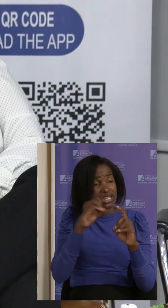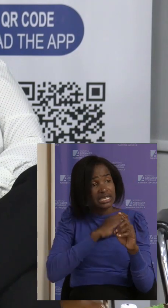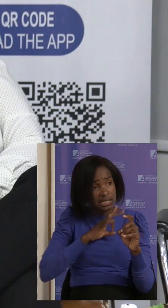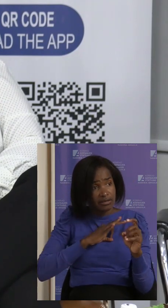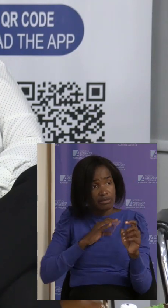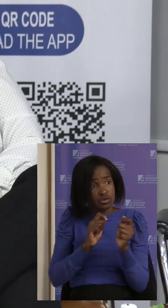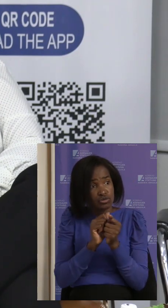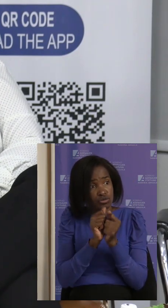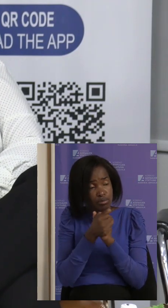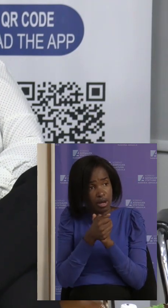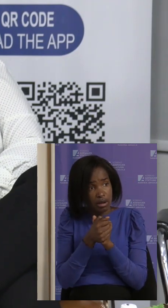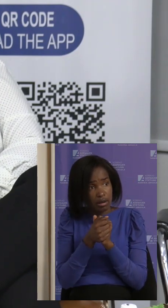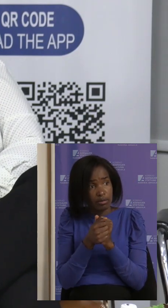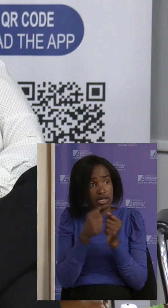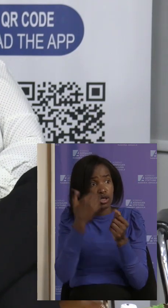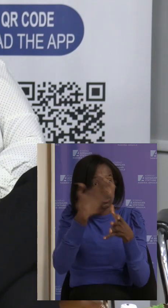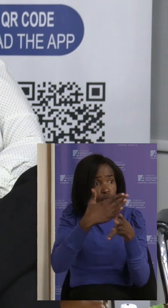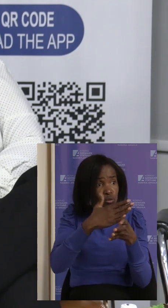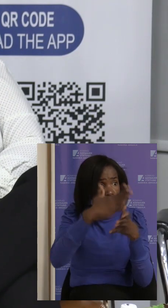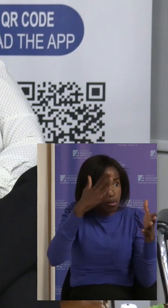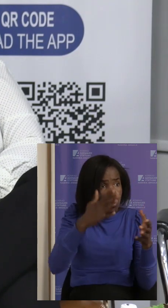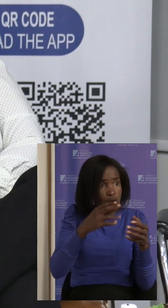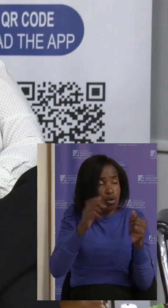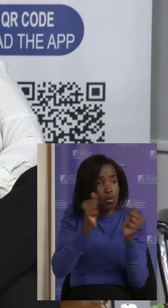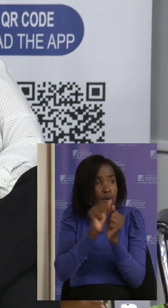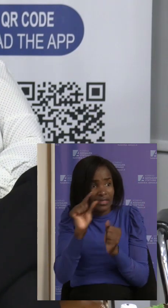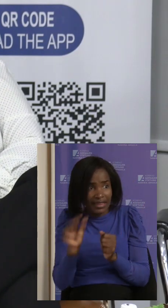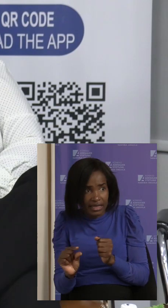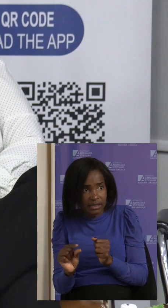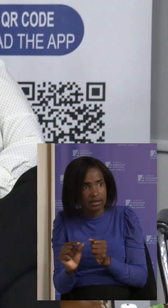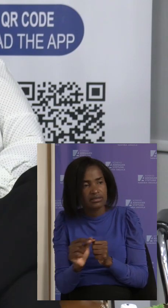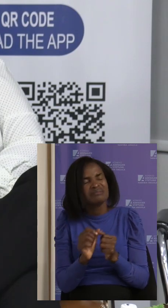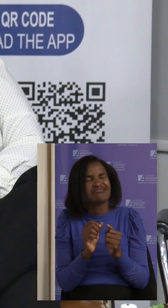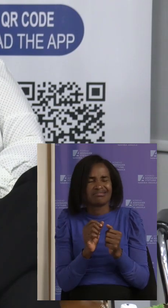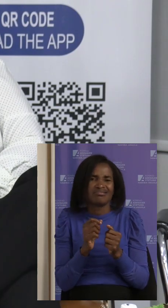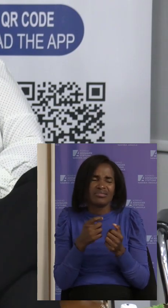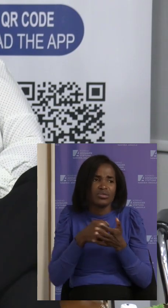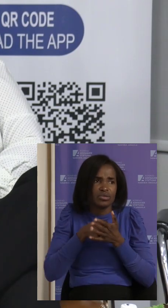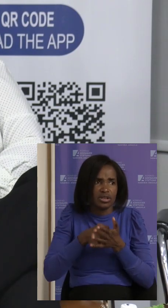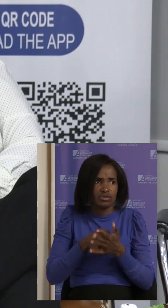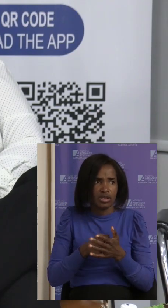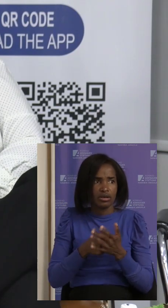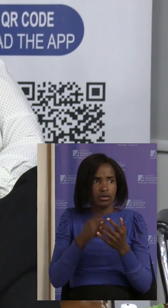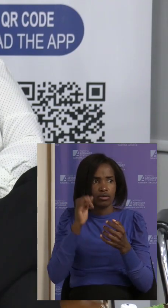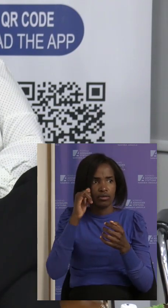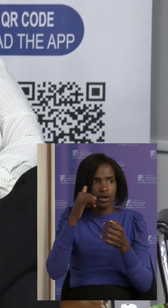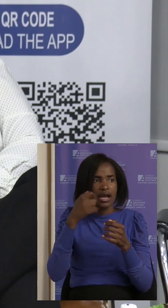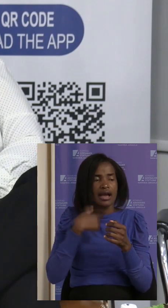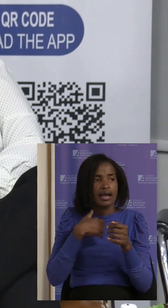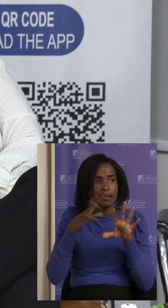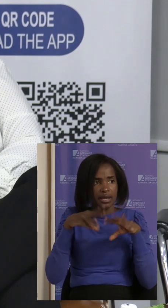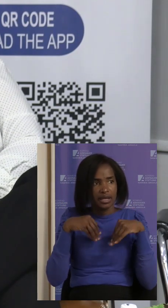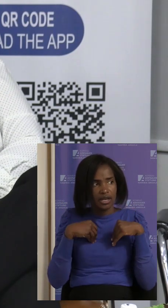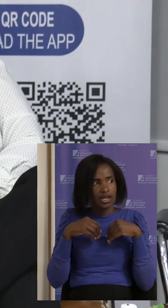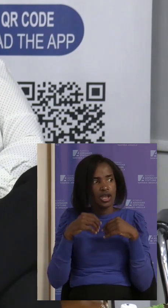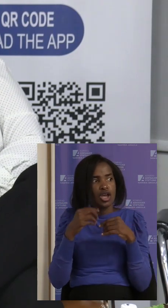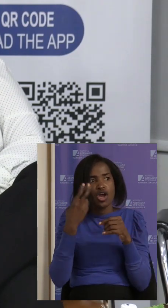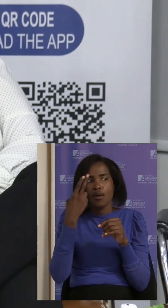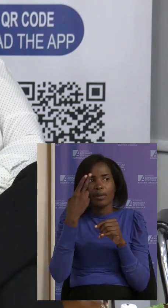more with less. That is the motto on which we are working already, but I agree, not at